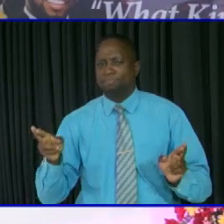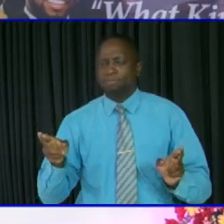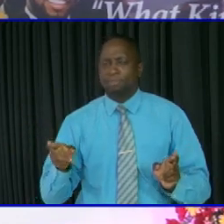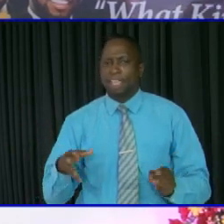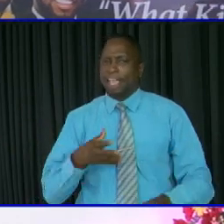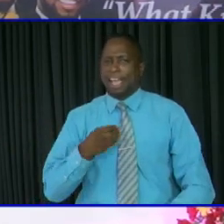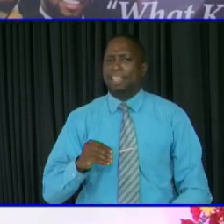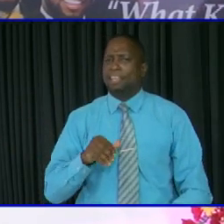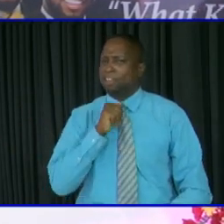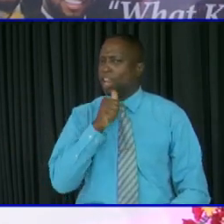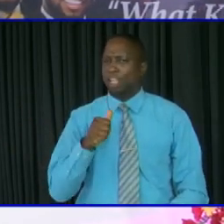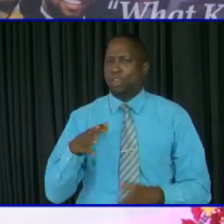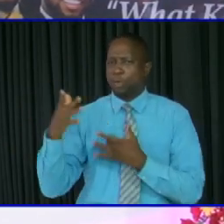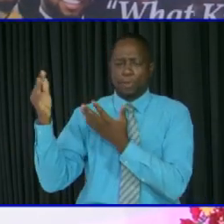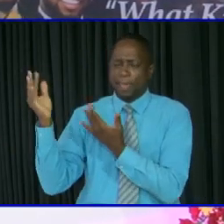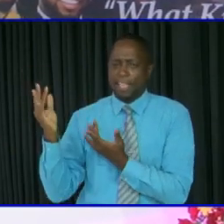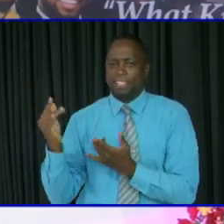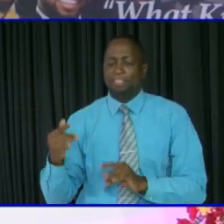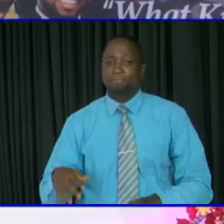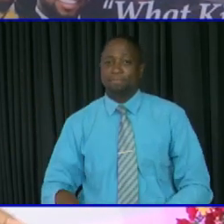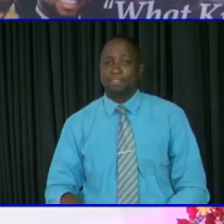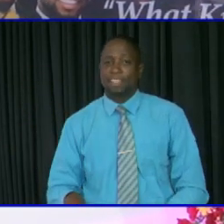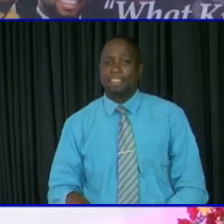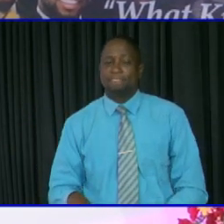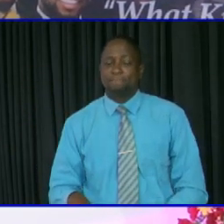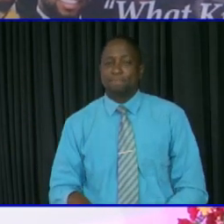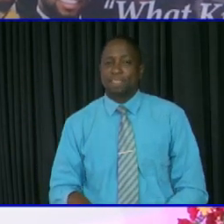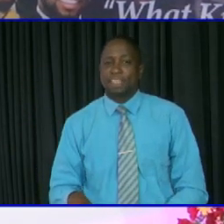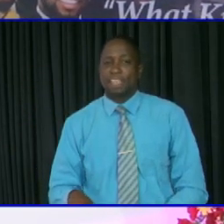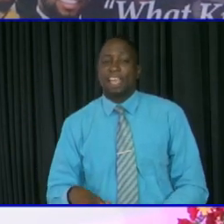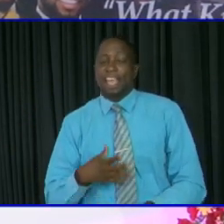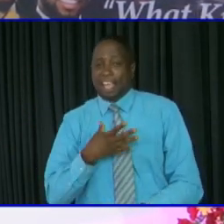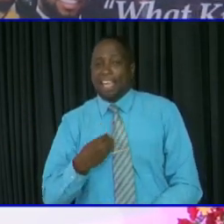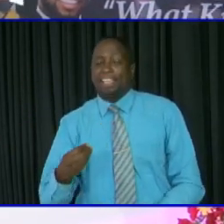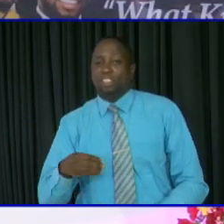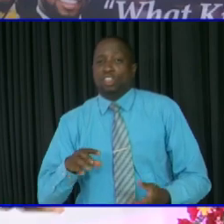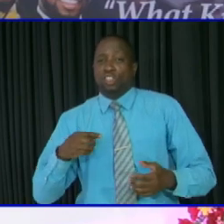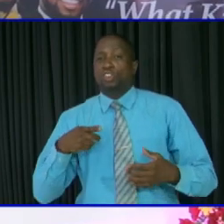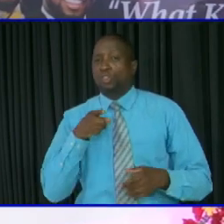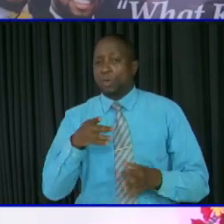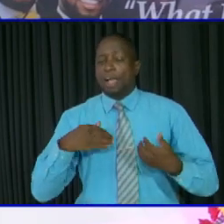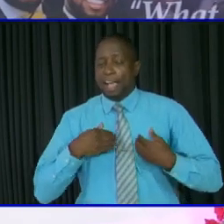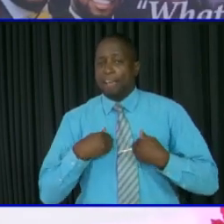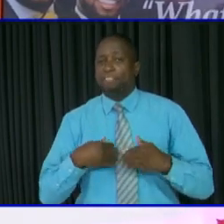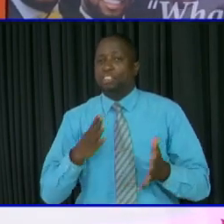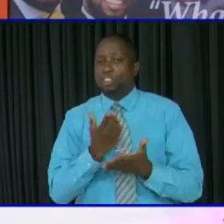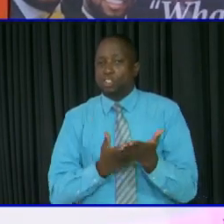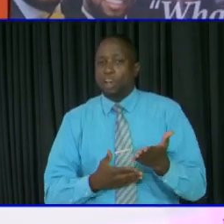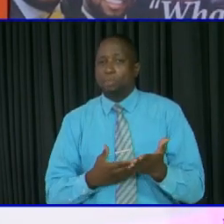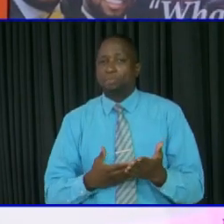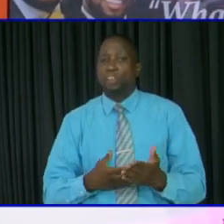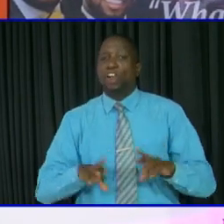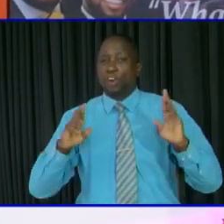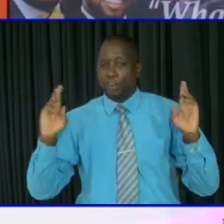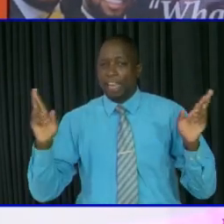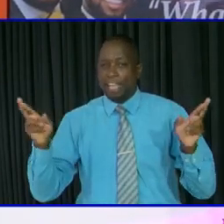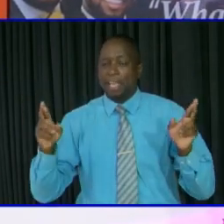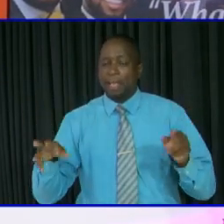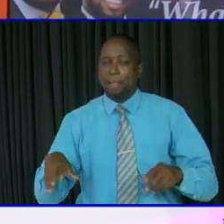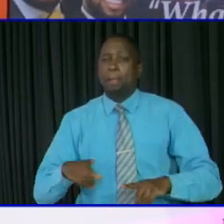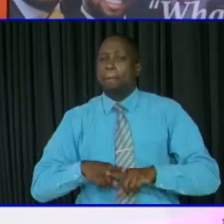not waiting. And then you have some who are not ready but waiting. In other words, they need to cultivate some